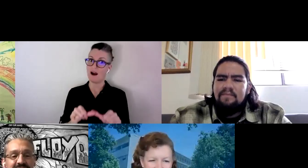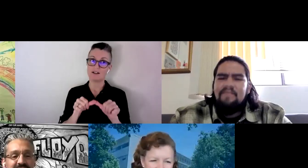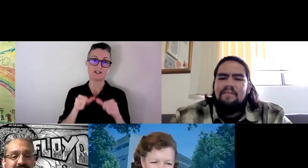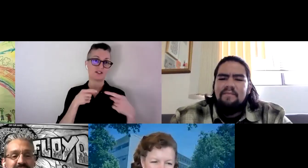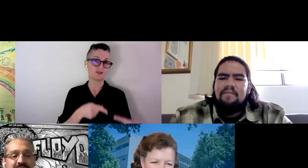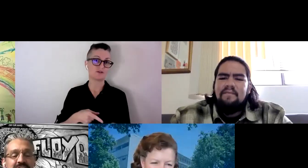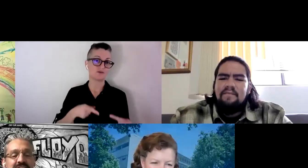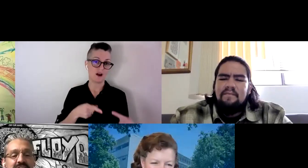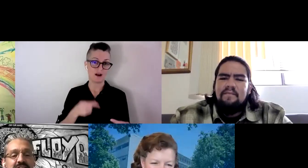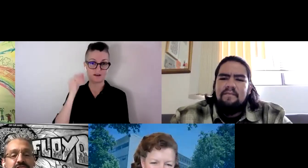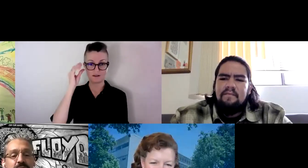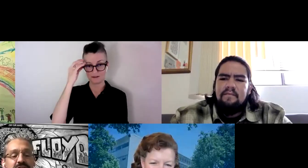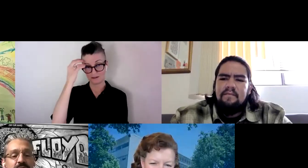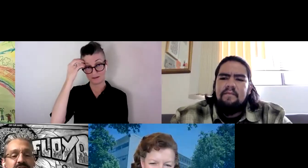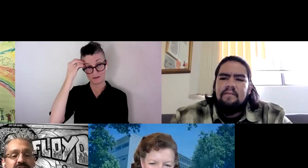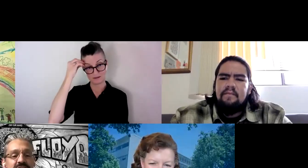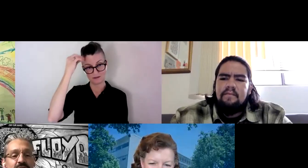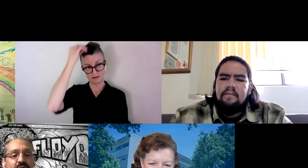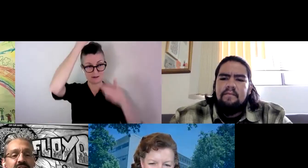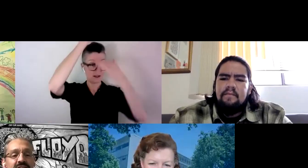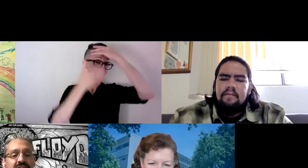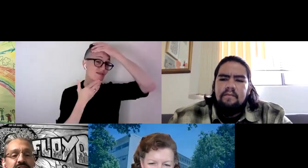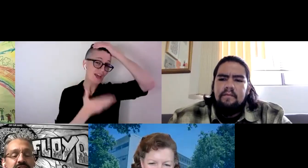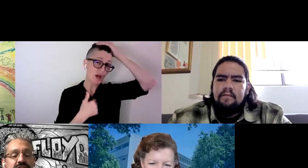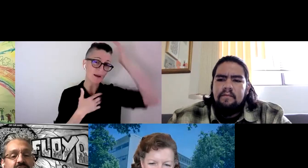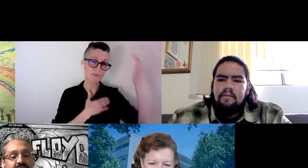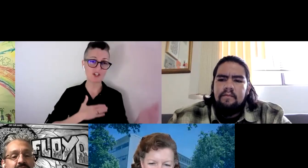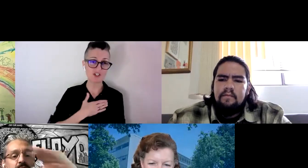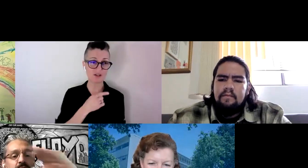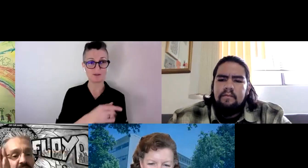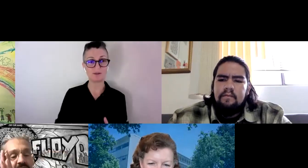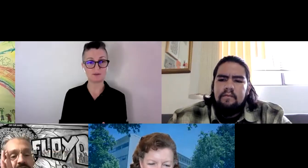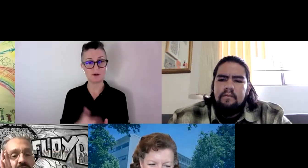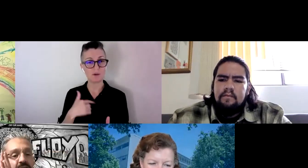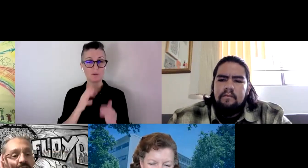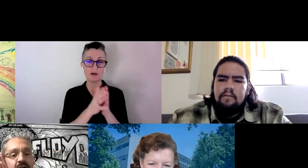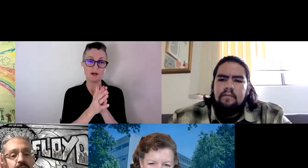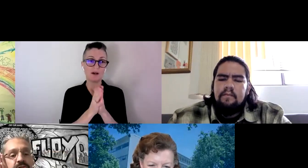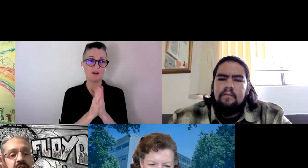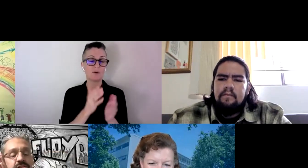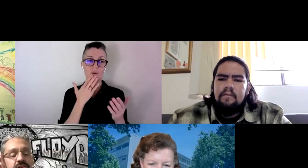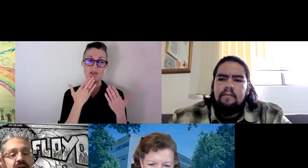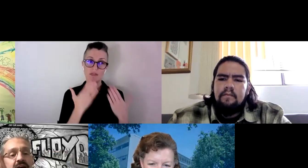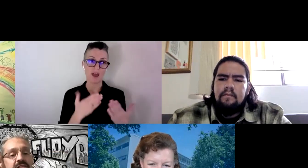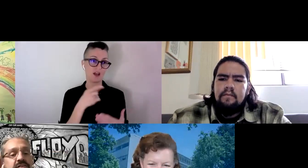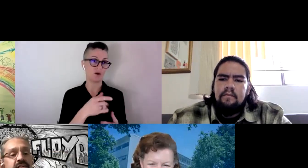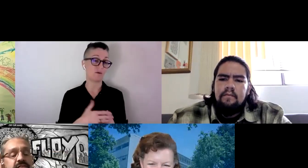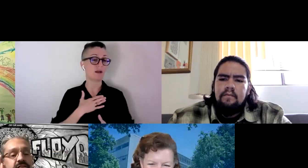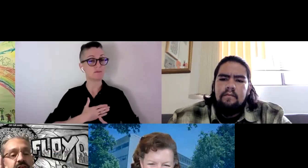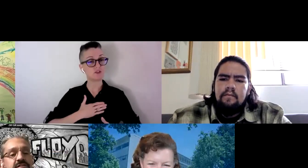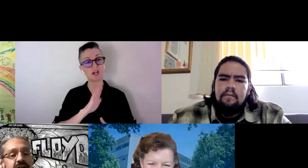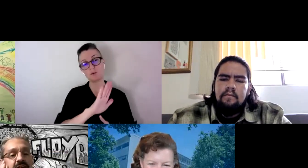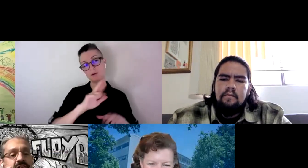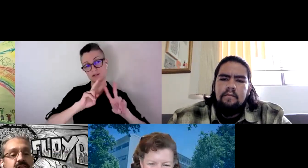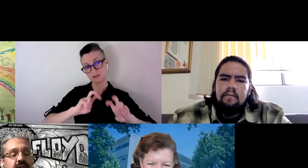struggle. Yeah, thank you so much. I appreciate it. And we're gonna just, again, big thanks. I appreciate your analysis and